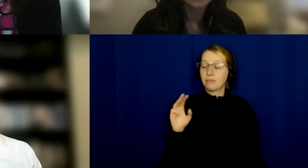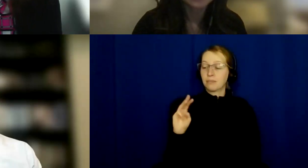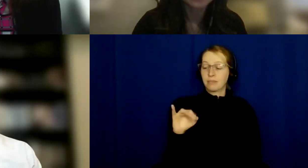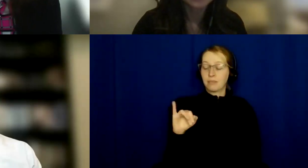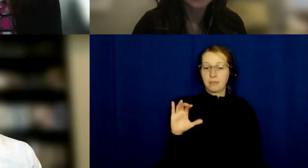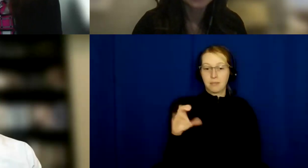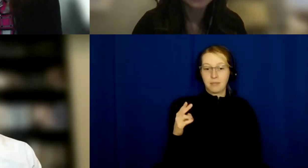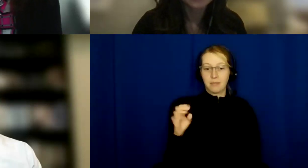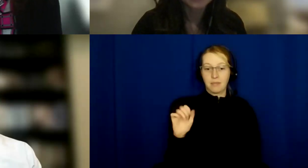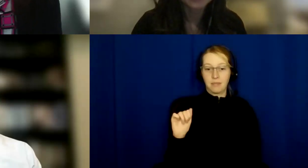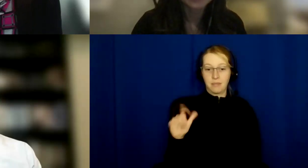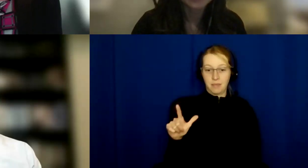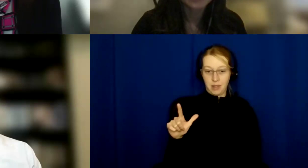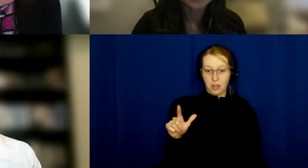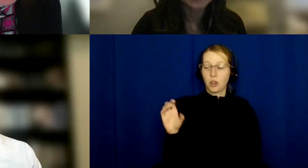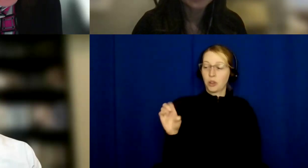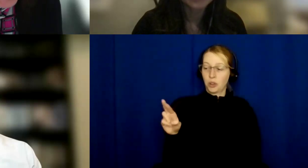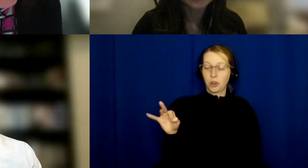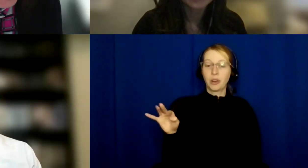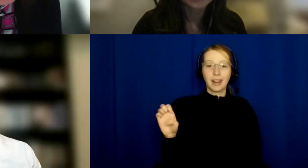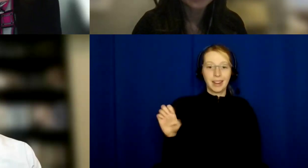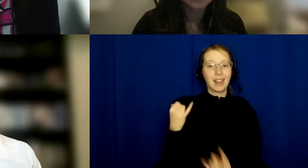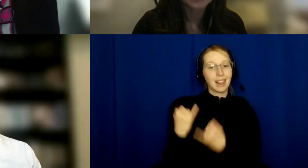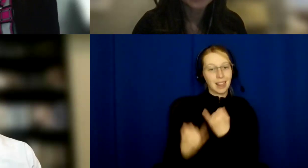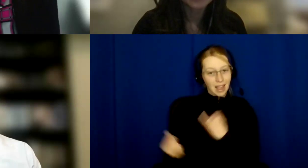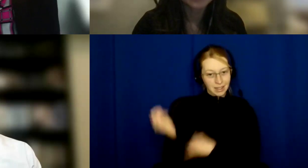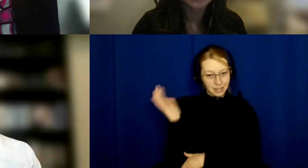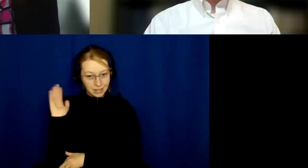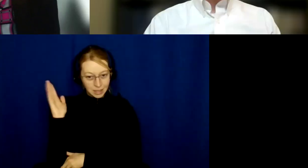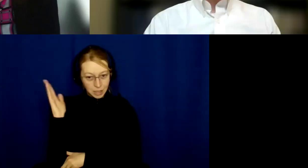our last speaker, but not least, of course.